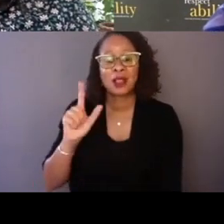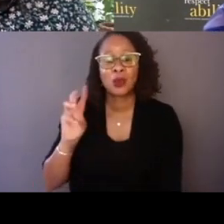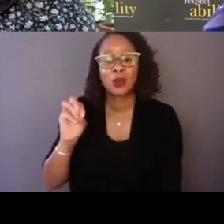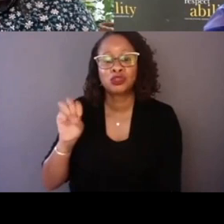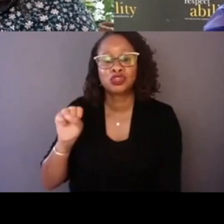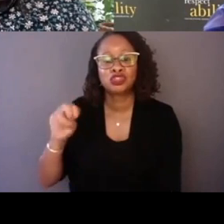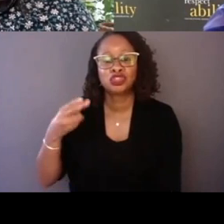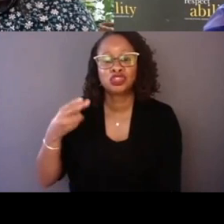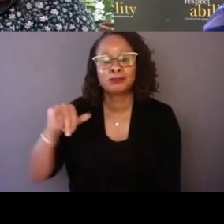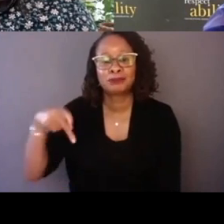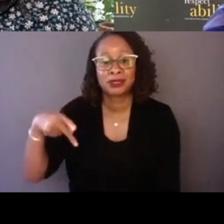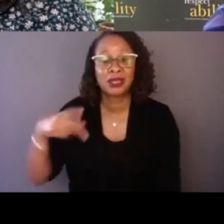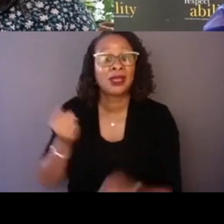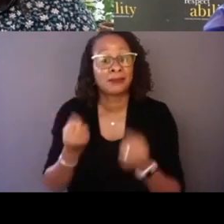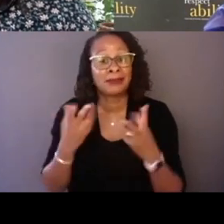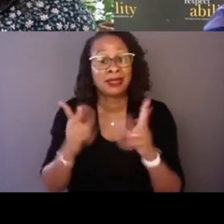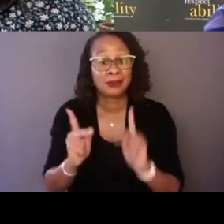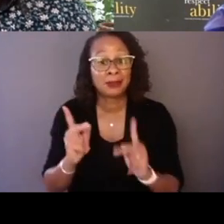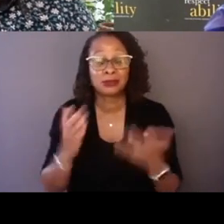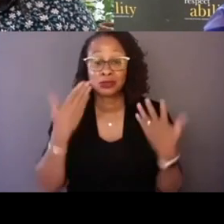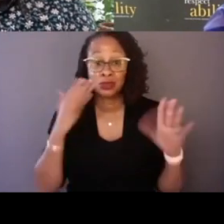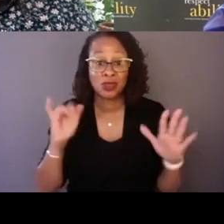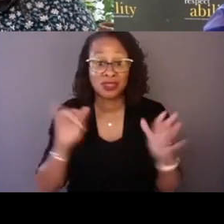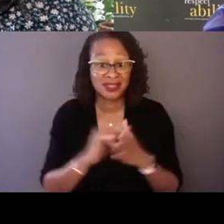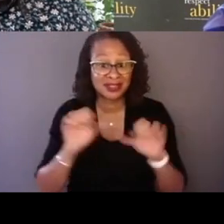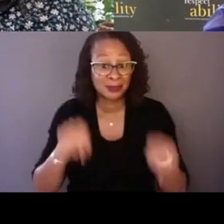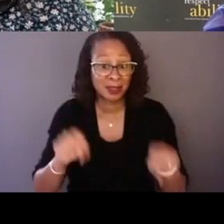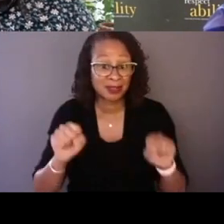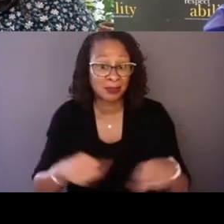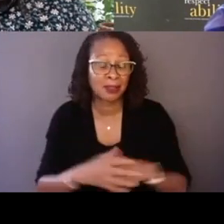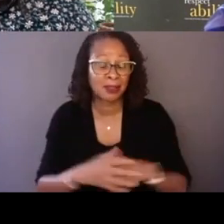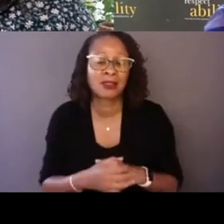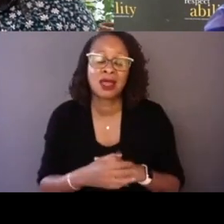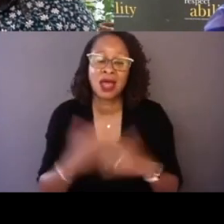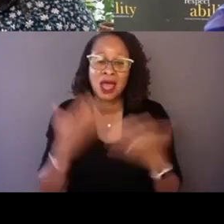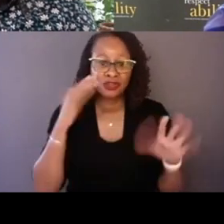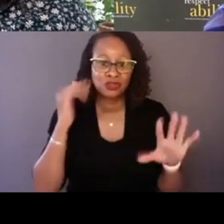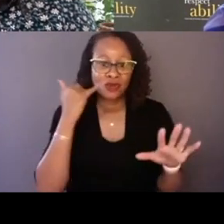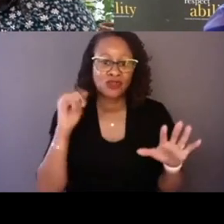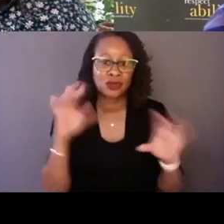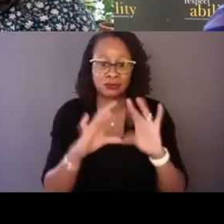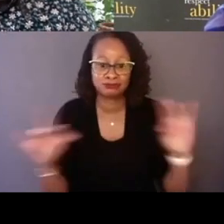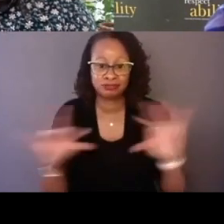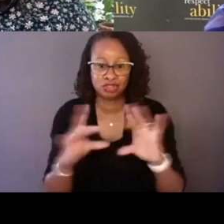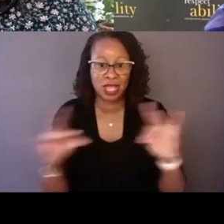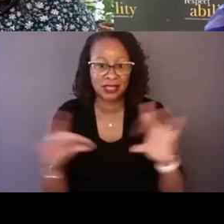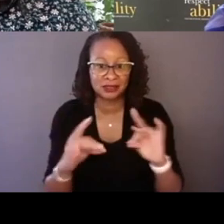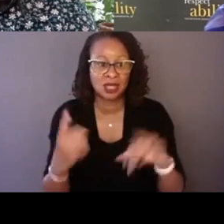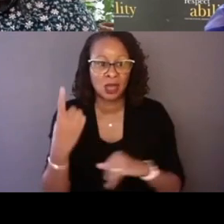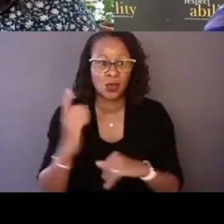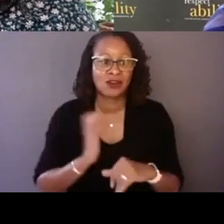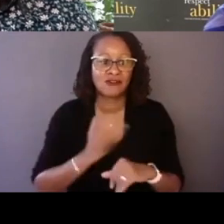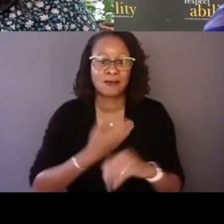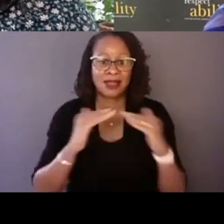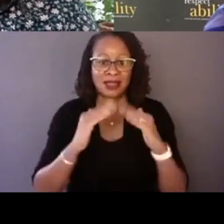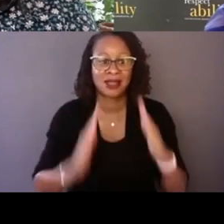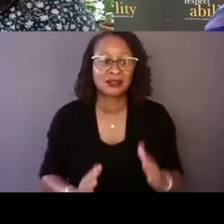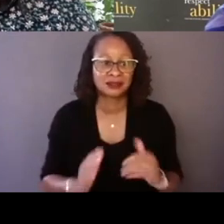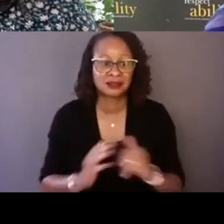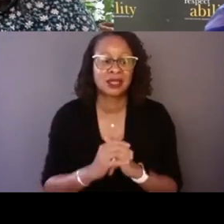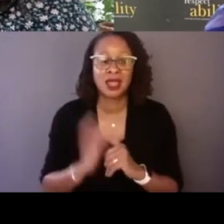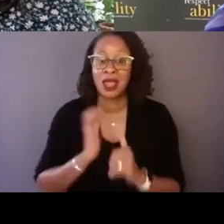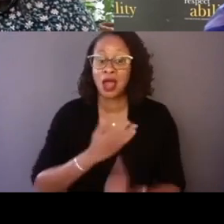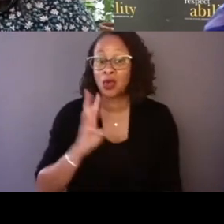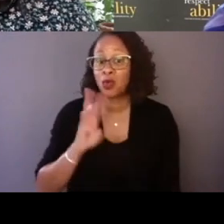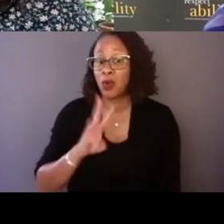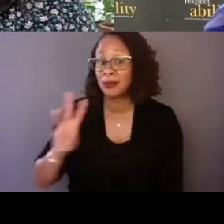people may not know that this is possible. So I don't know if you can put in the chat box, one of my colleagues, our